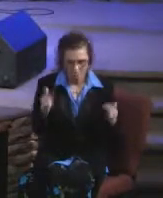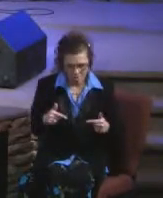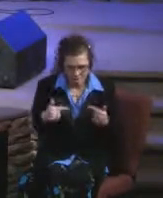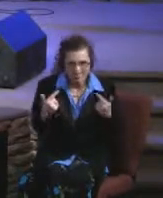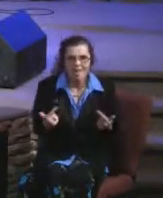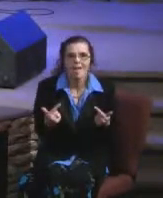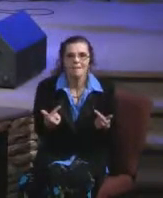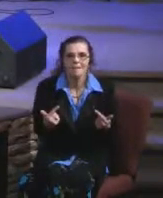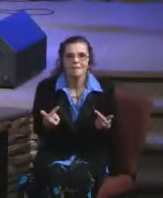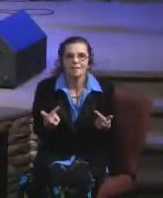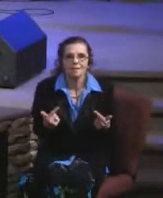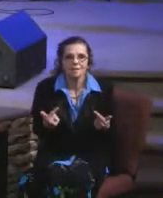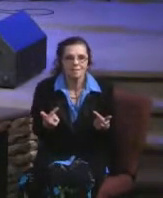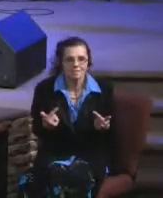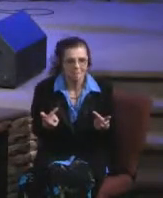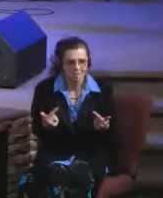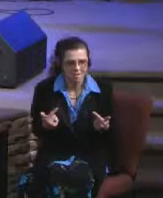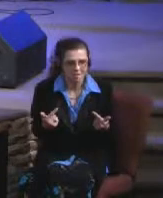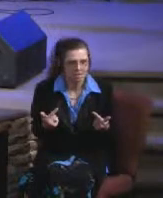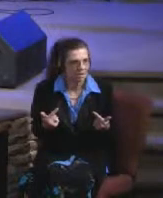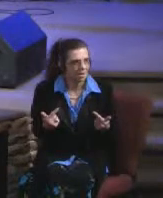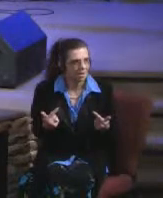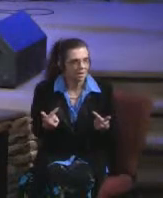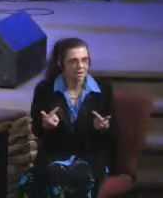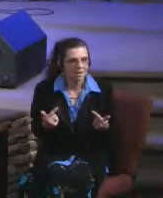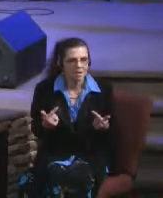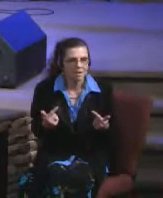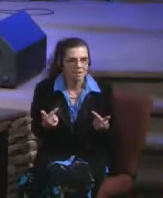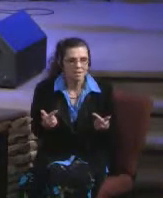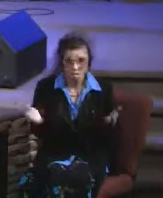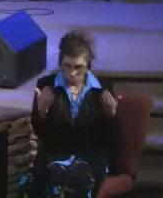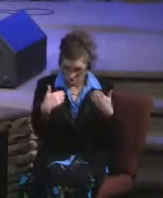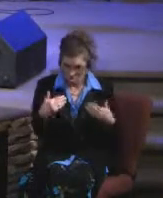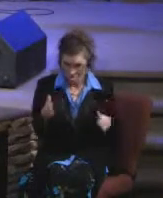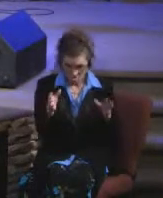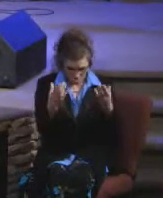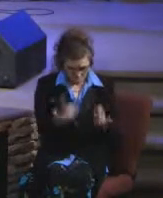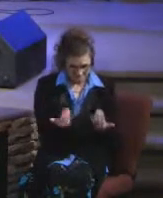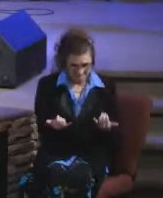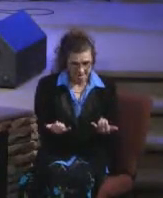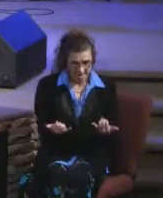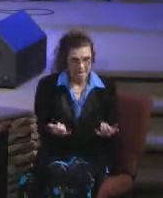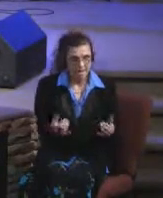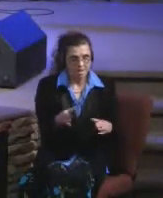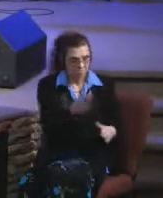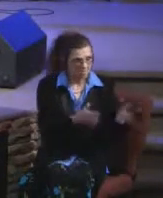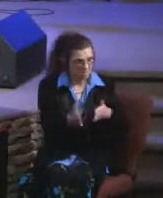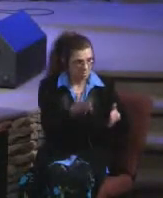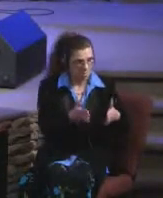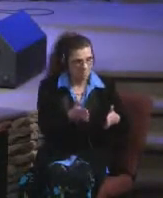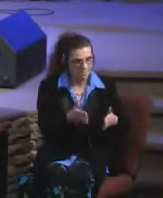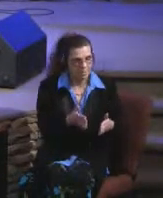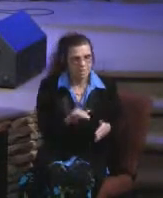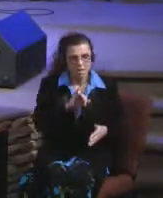life, to our current situations. It's found in Joshua chapter 7.